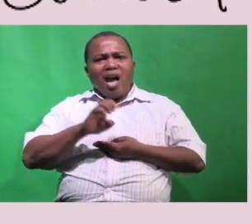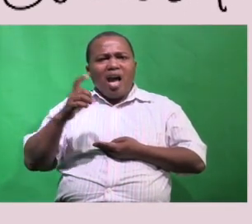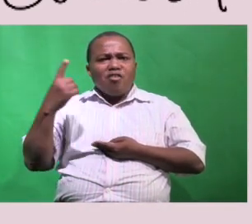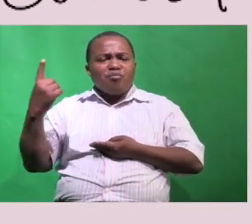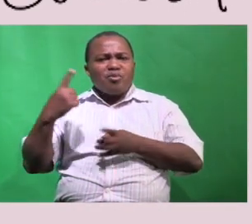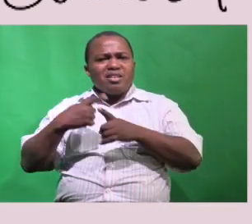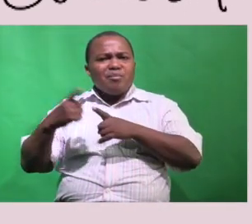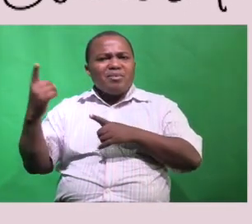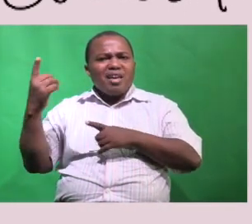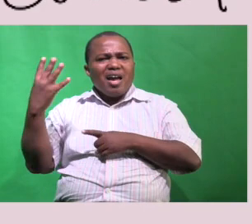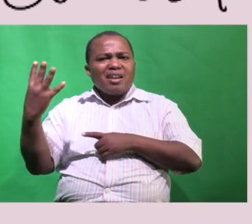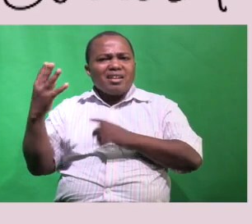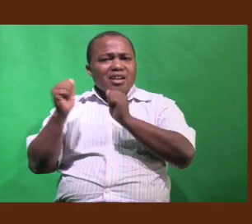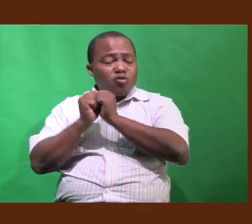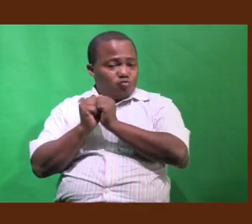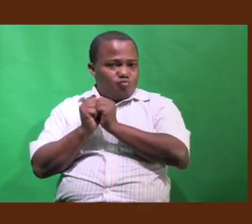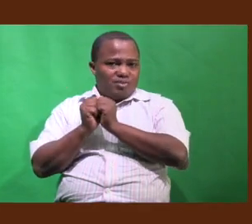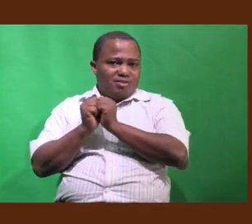1,410.